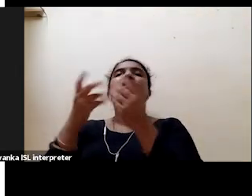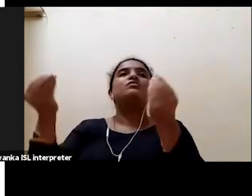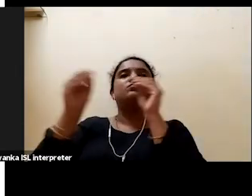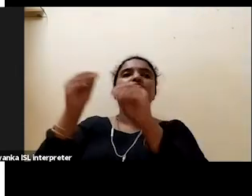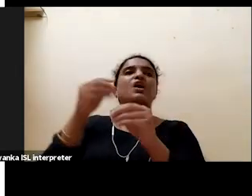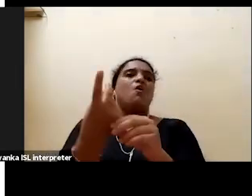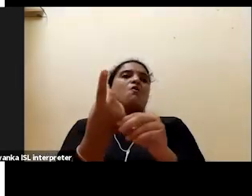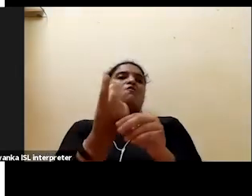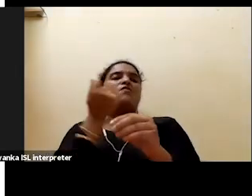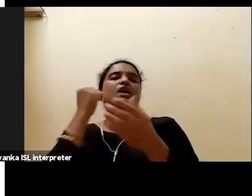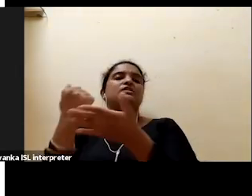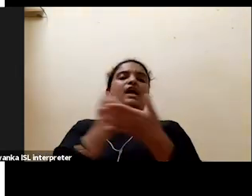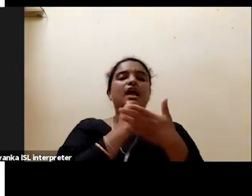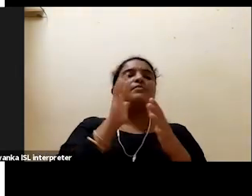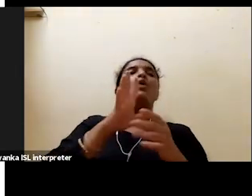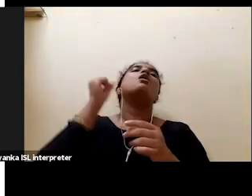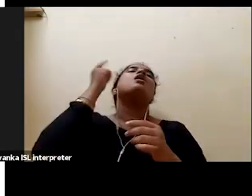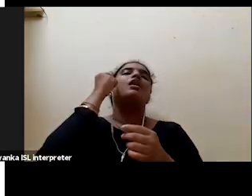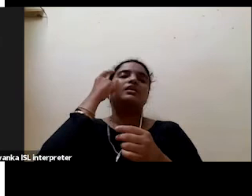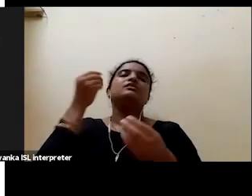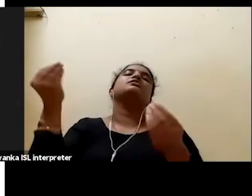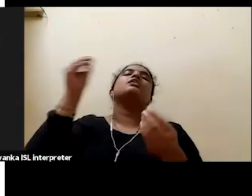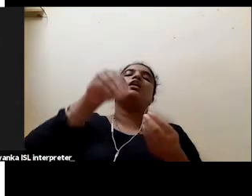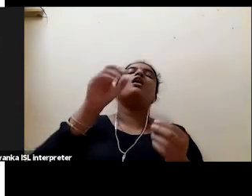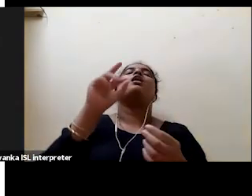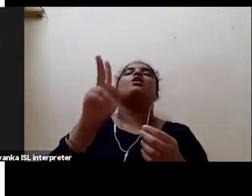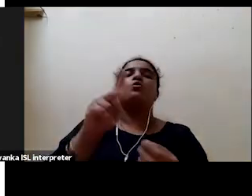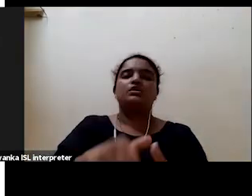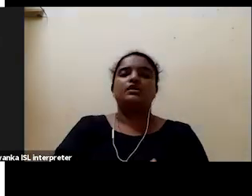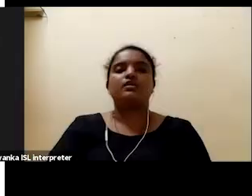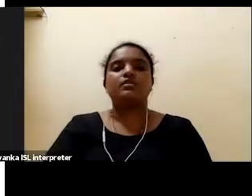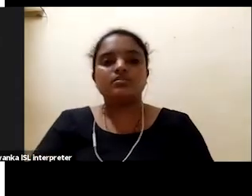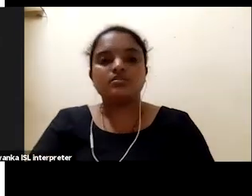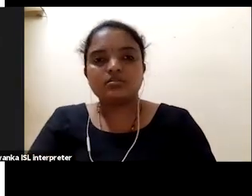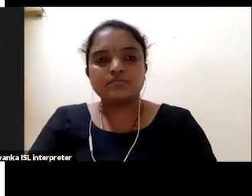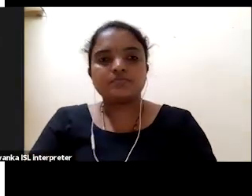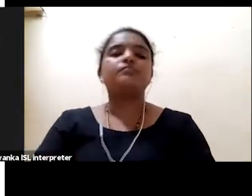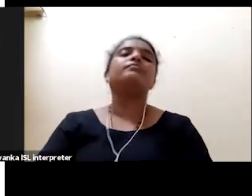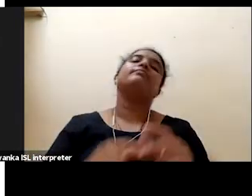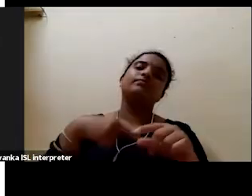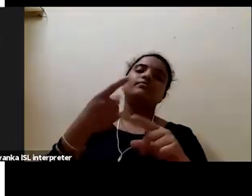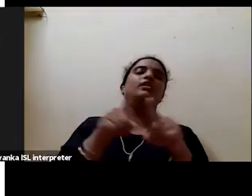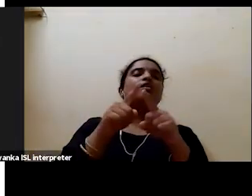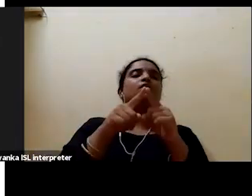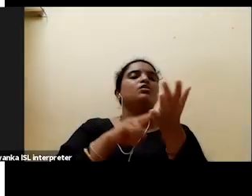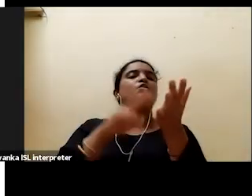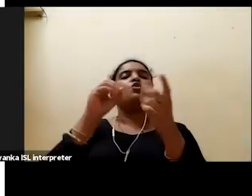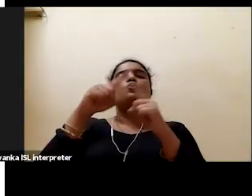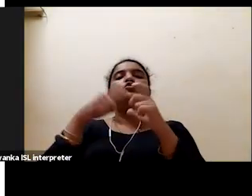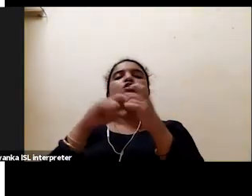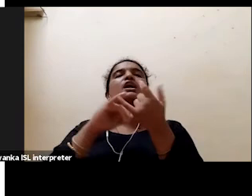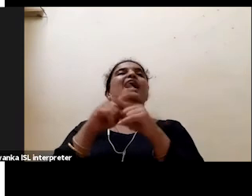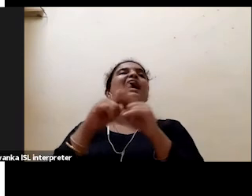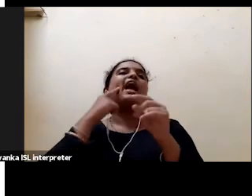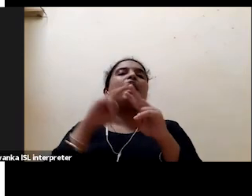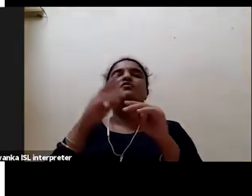chickpeas faster or something, so they'll understand why it's being used. In the end, you can always give notes are for what you can substitute with